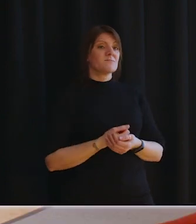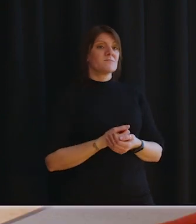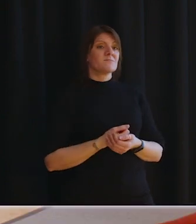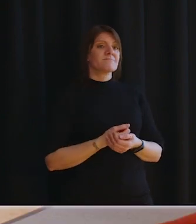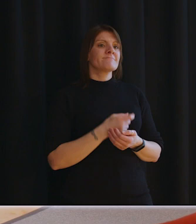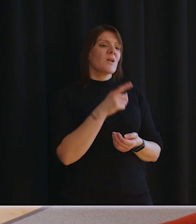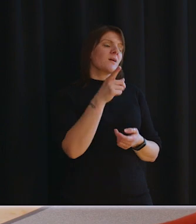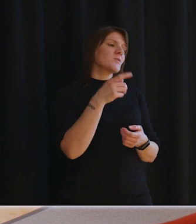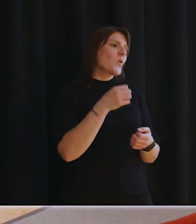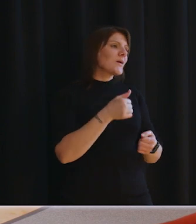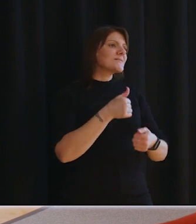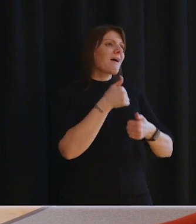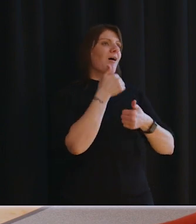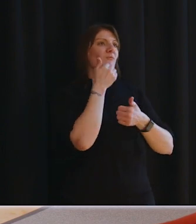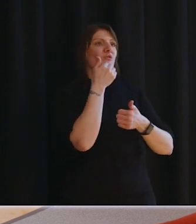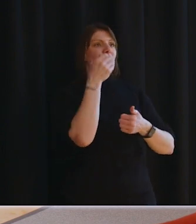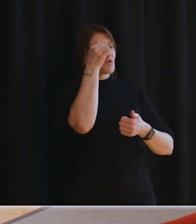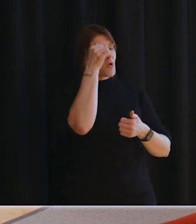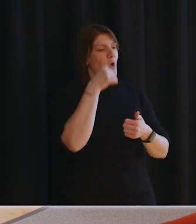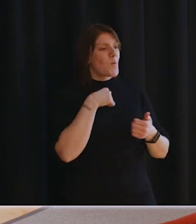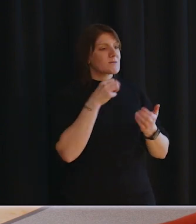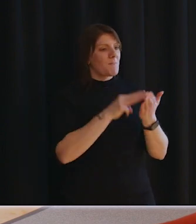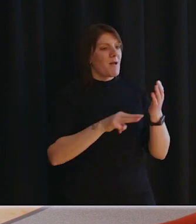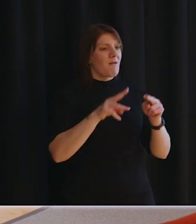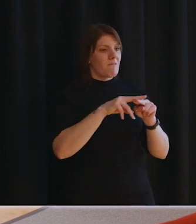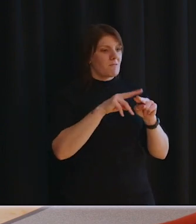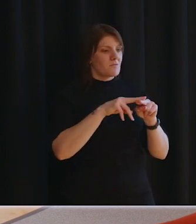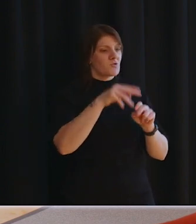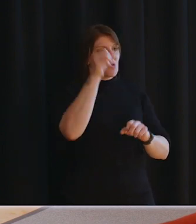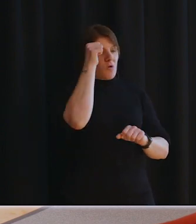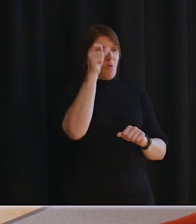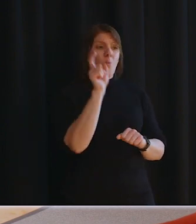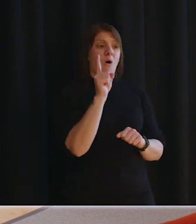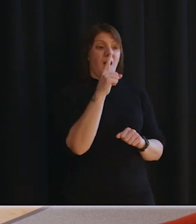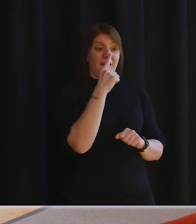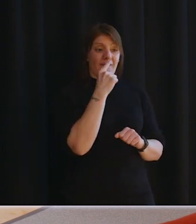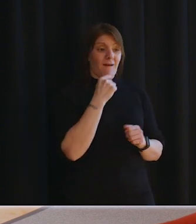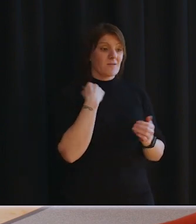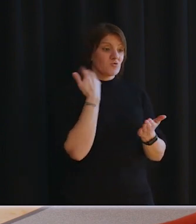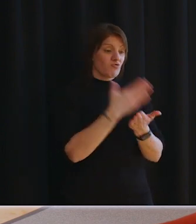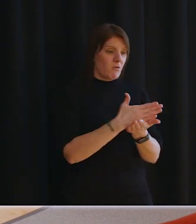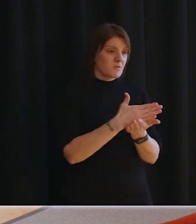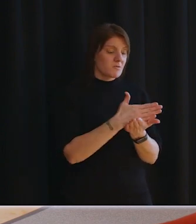know as a parent to what extent I can just trust until